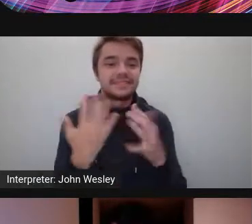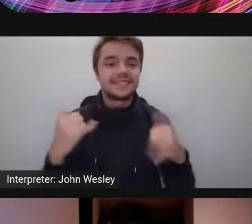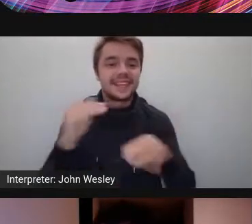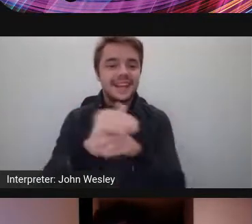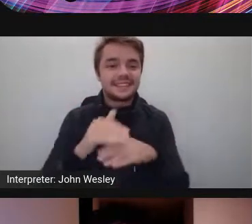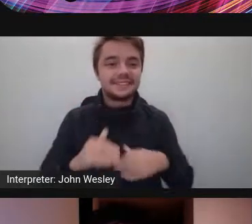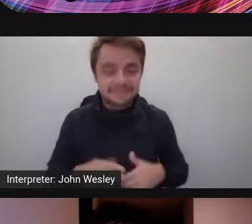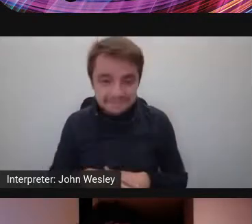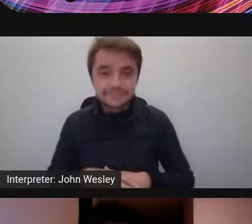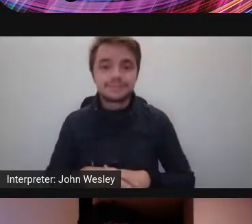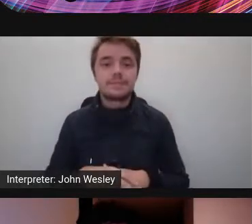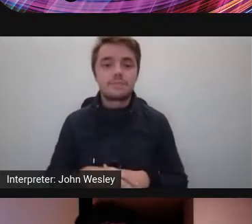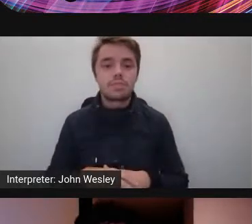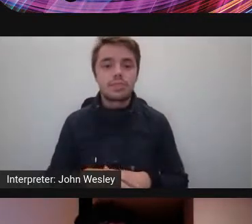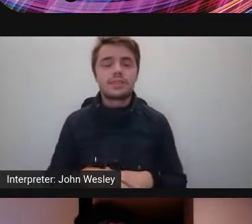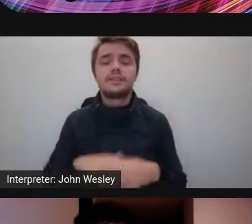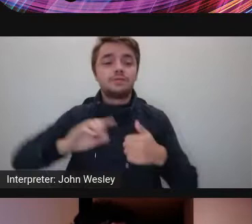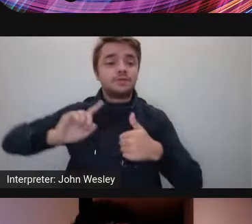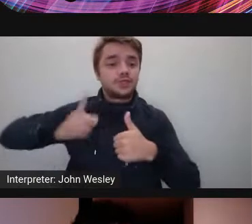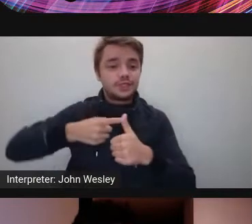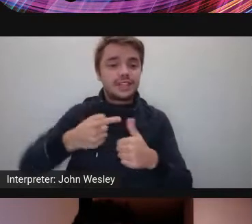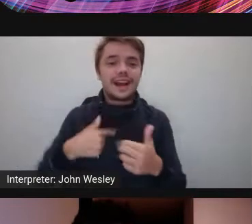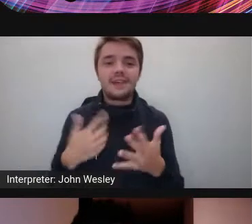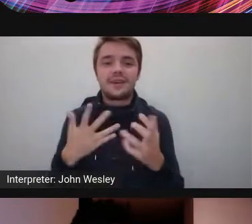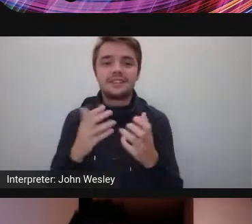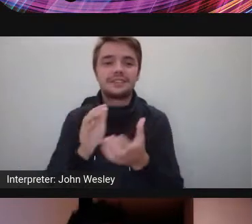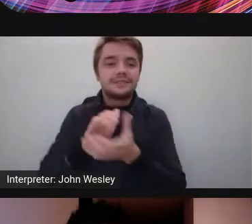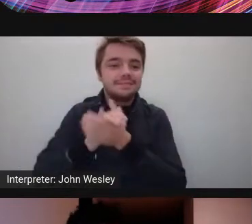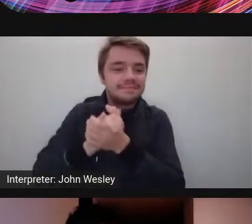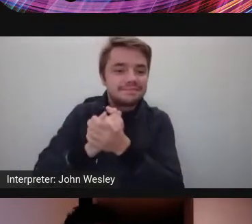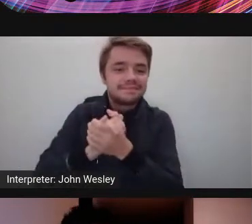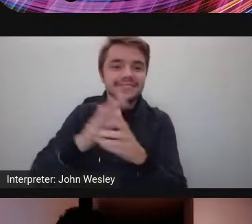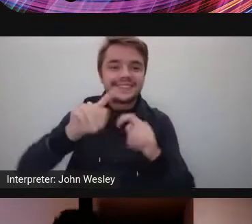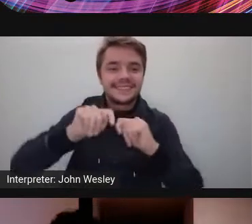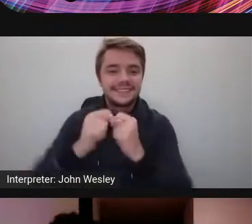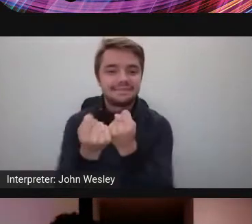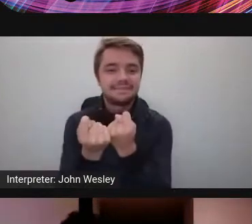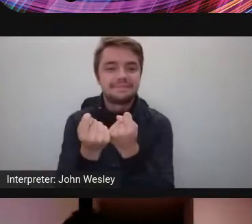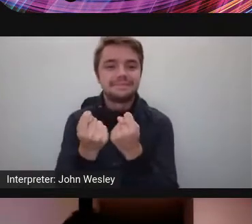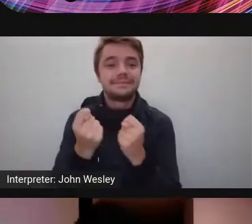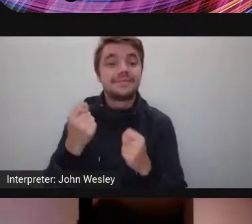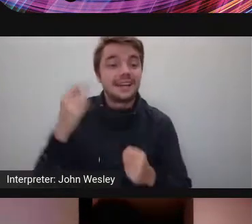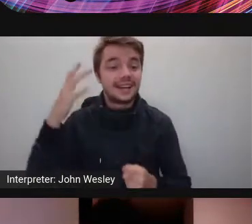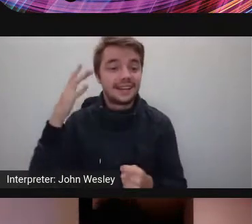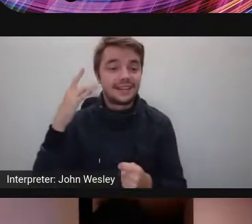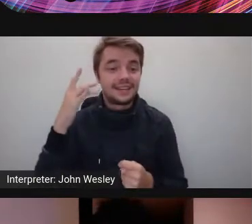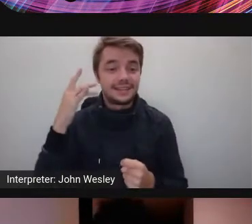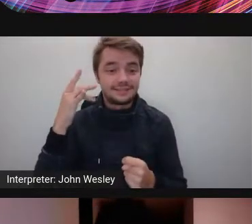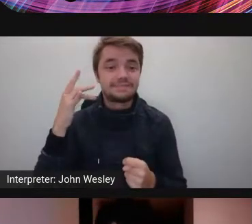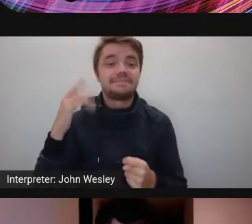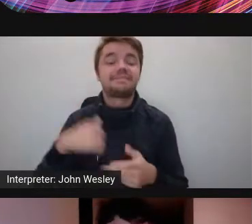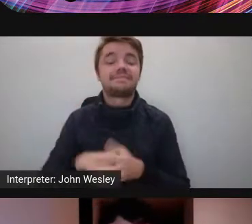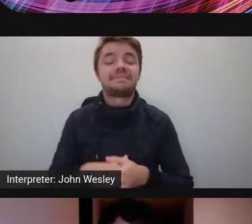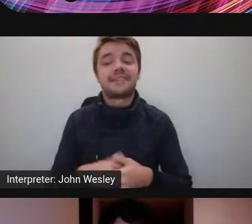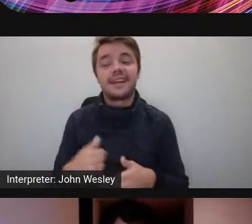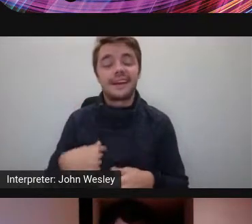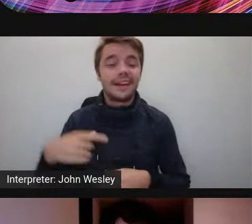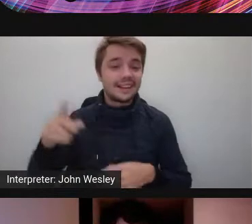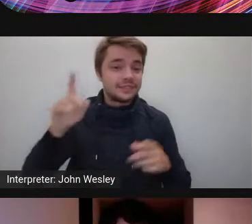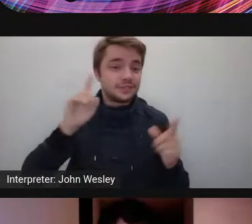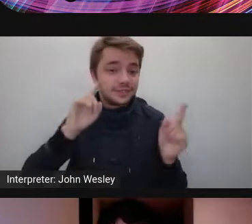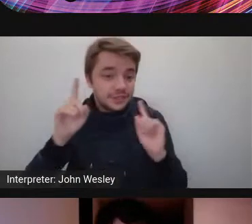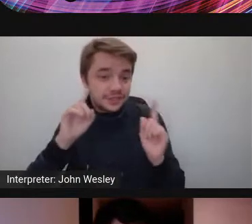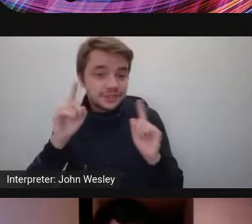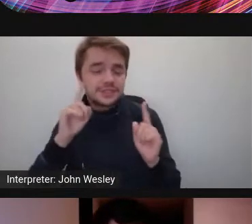So I would, first of all, I'd like to congratulate your team, because I heard over